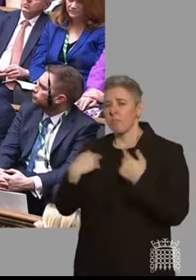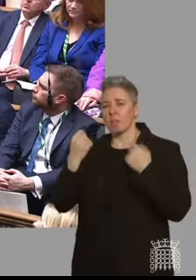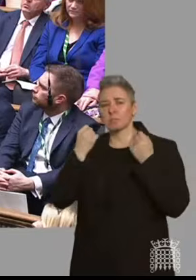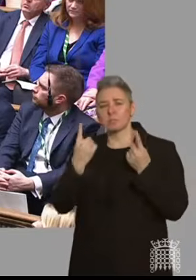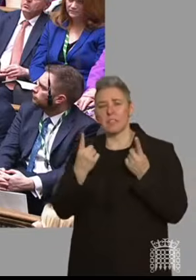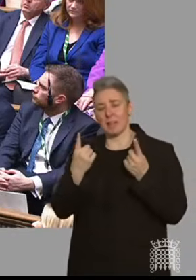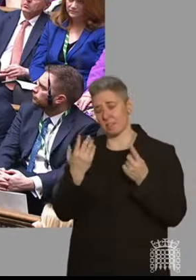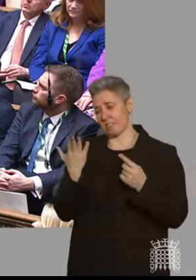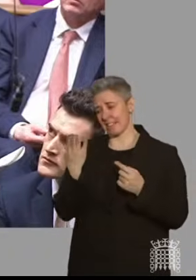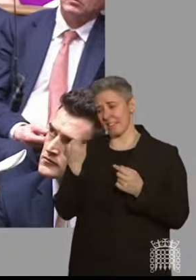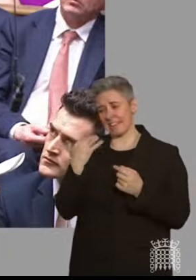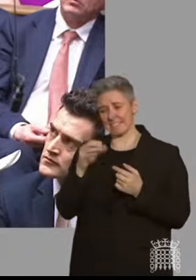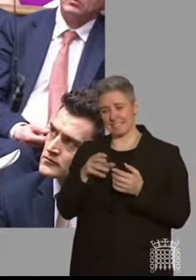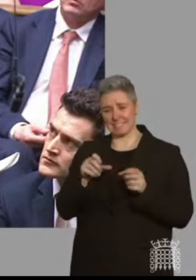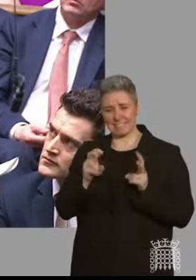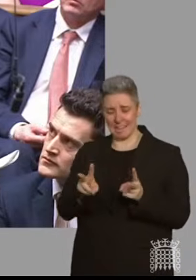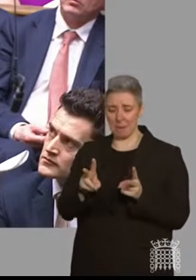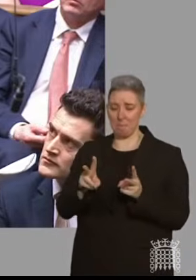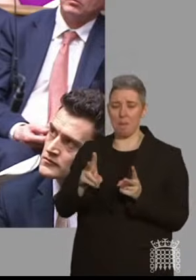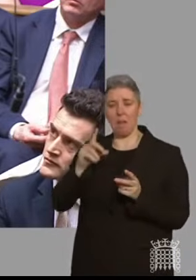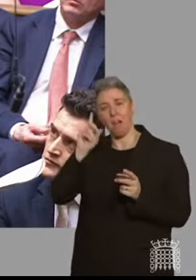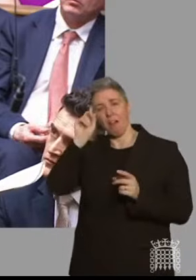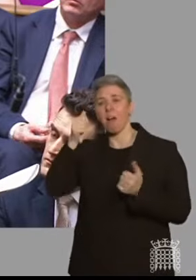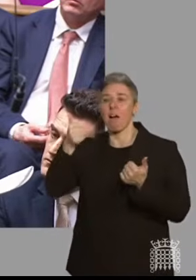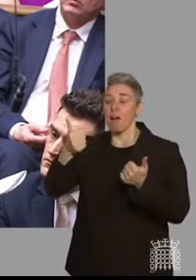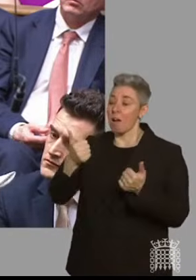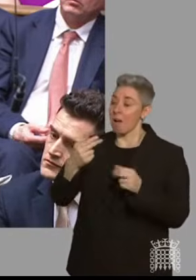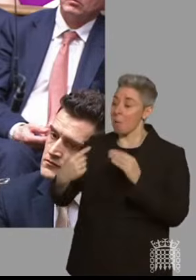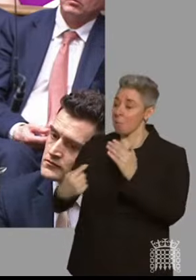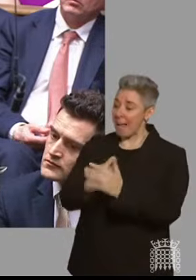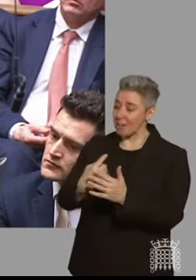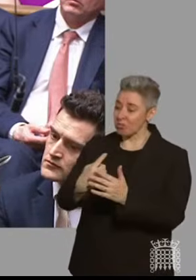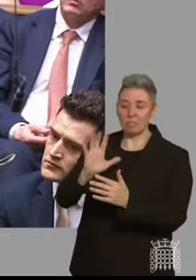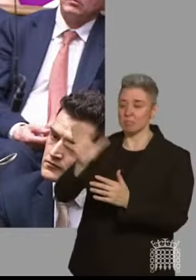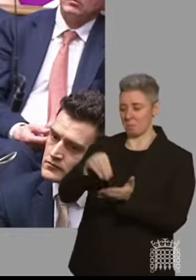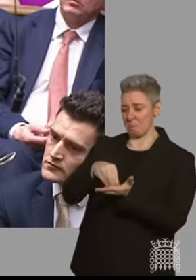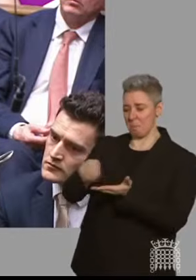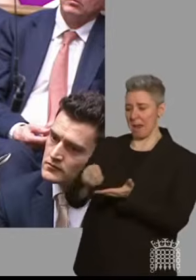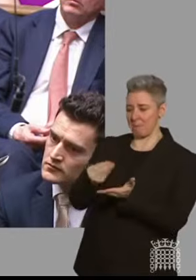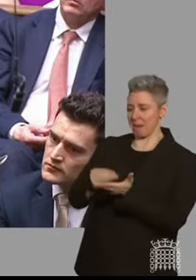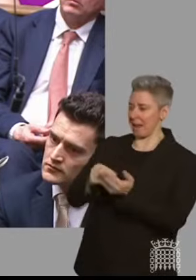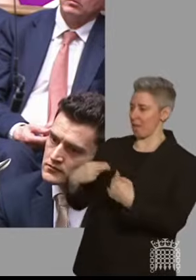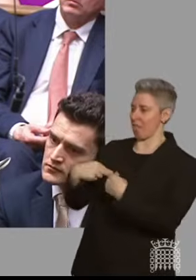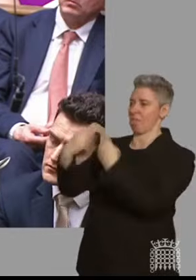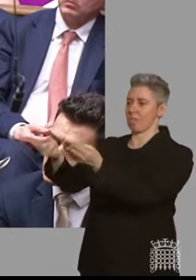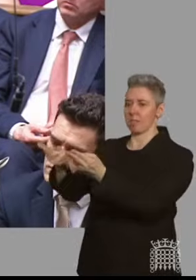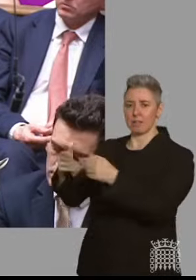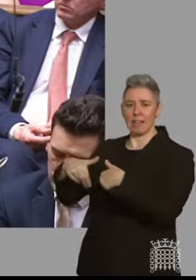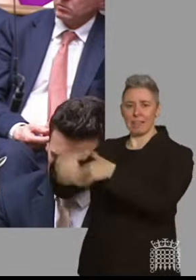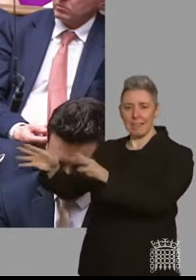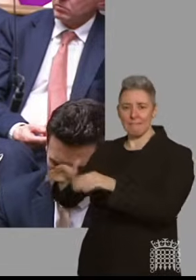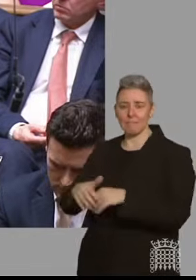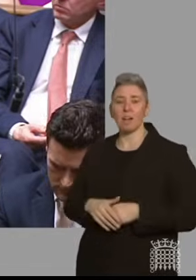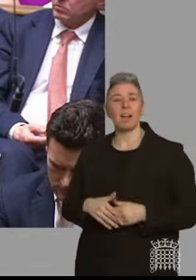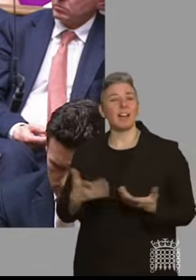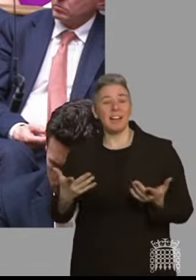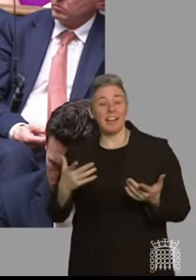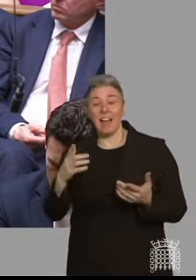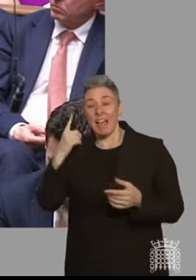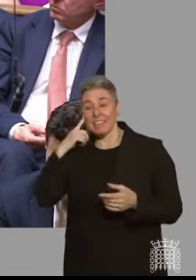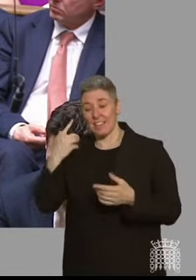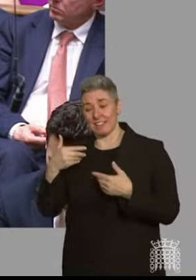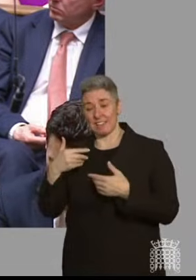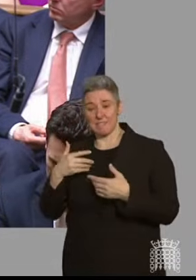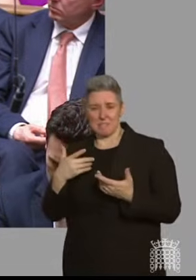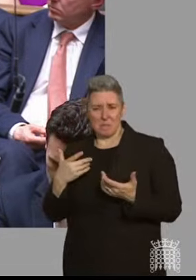Minister, let's just leave the ECHR and deport them for free. So far, over 40,000 Brits have signed my petition with the